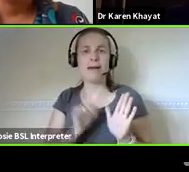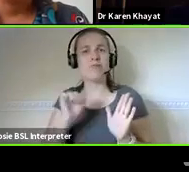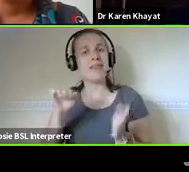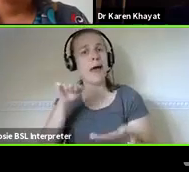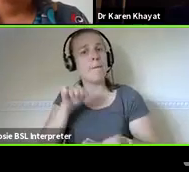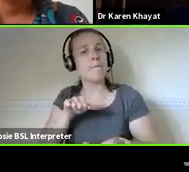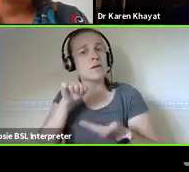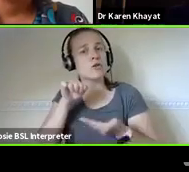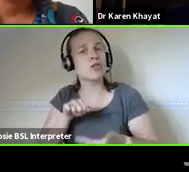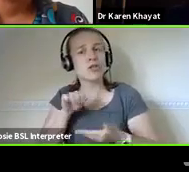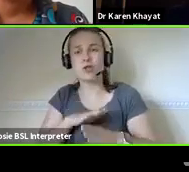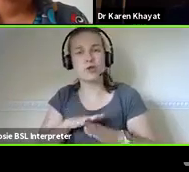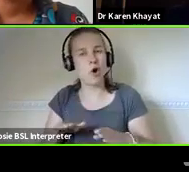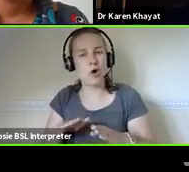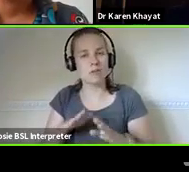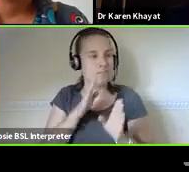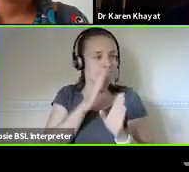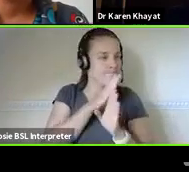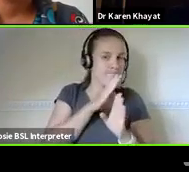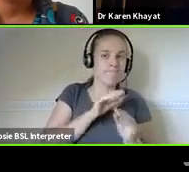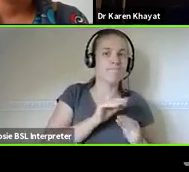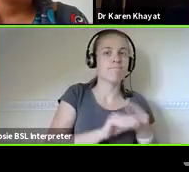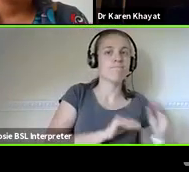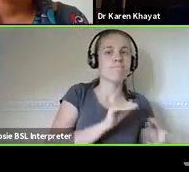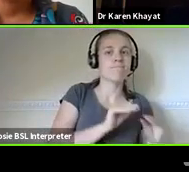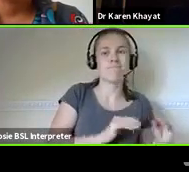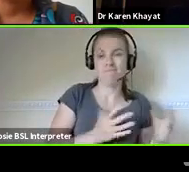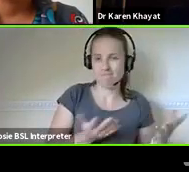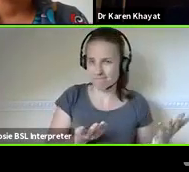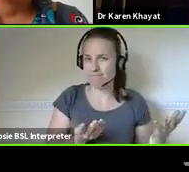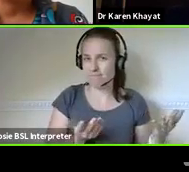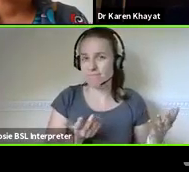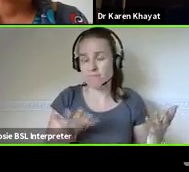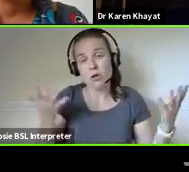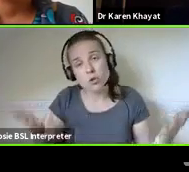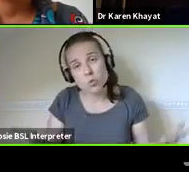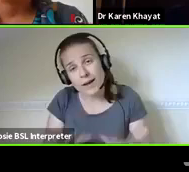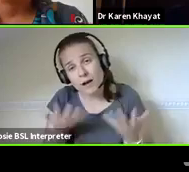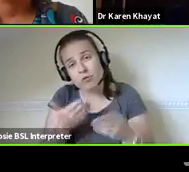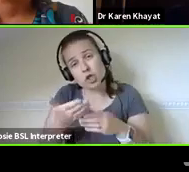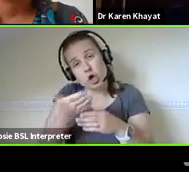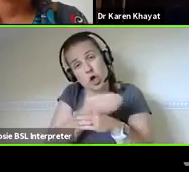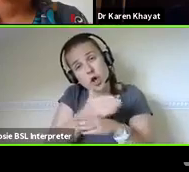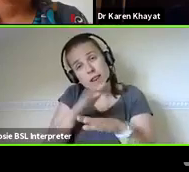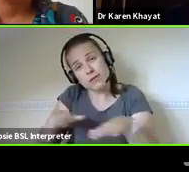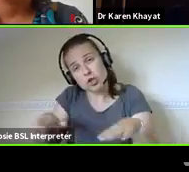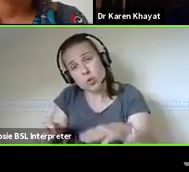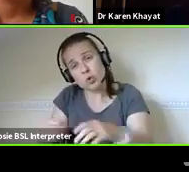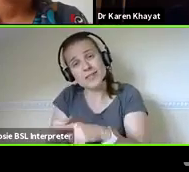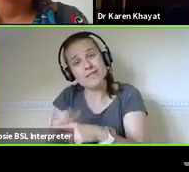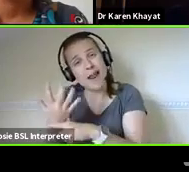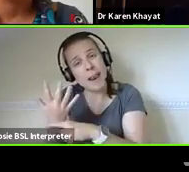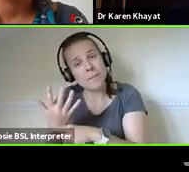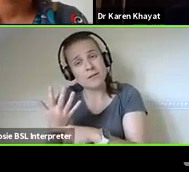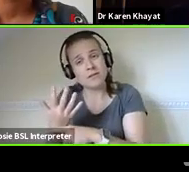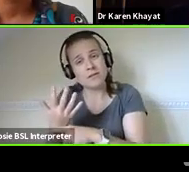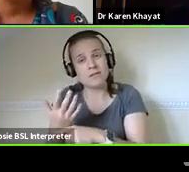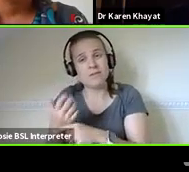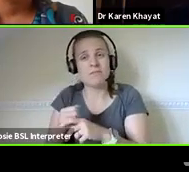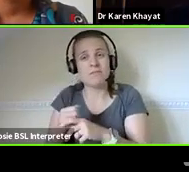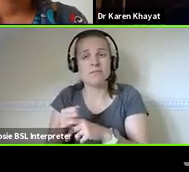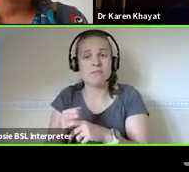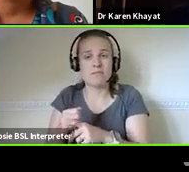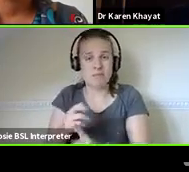allocating. And we are also encouraging that early childhood development, civil society networks at